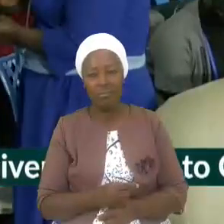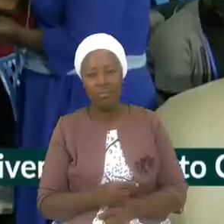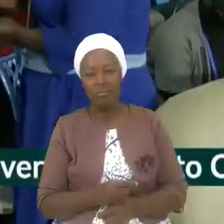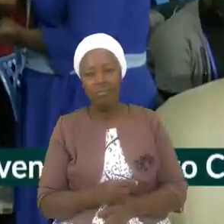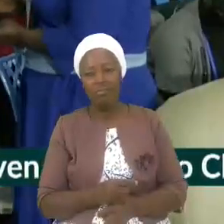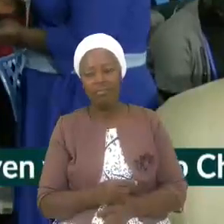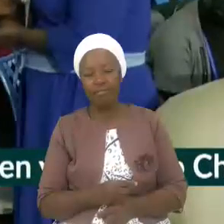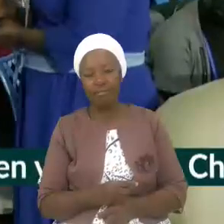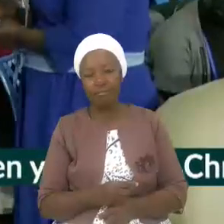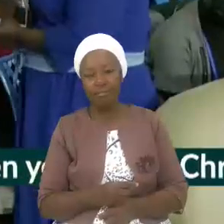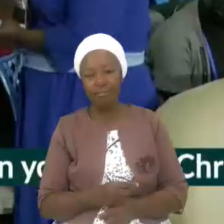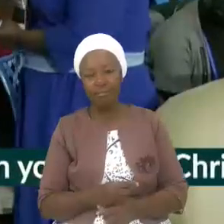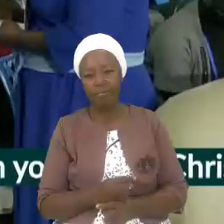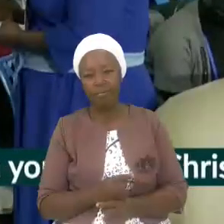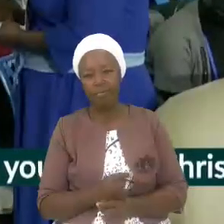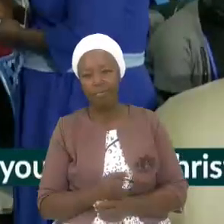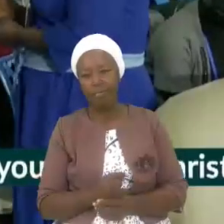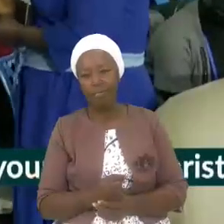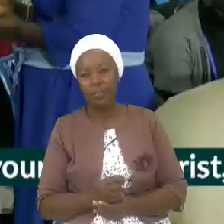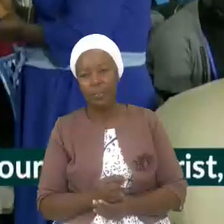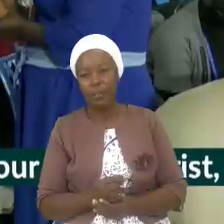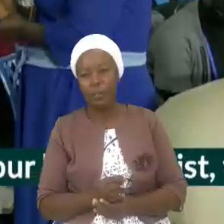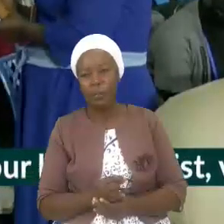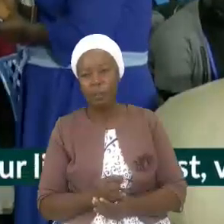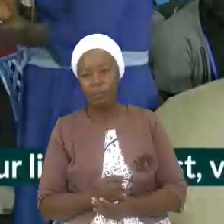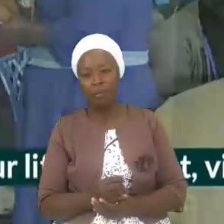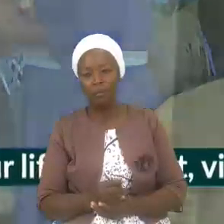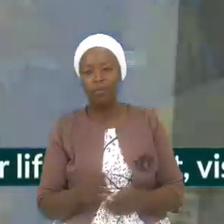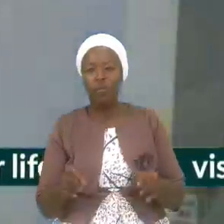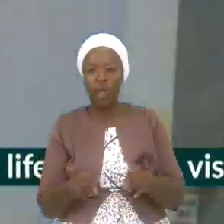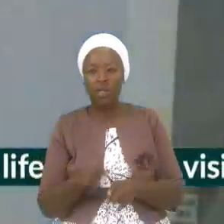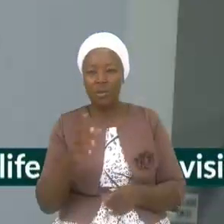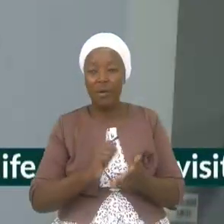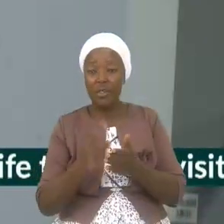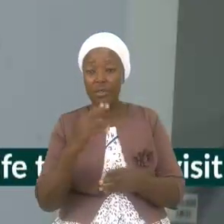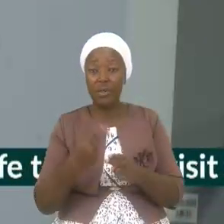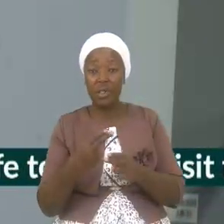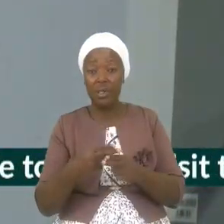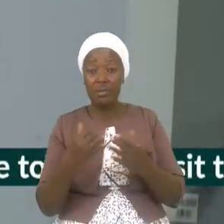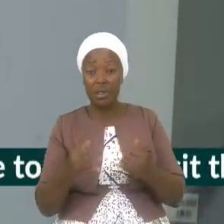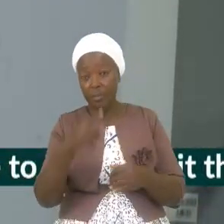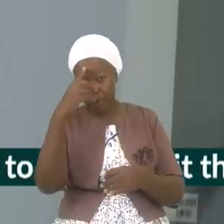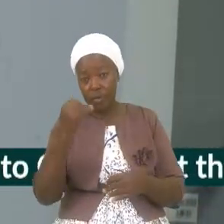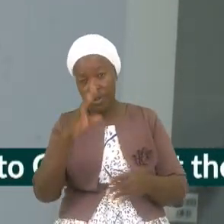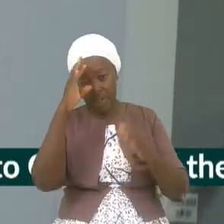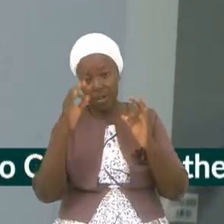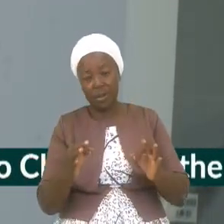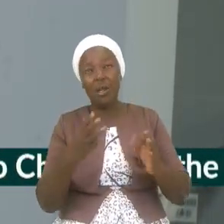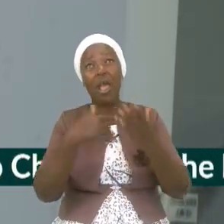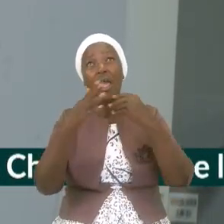As we are writing your name now, because of the decision, heaven is writing your name in the book of God, in the book of